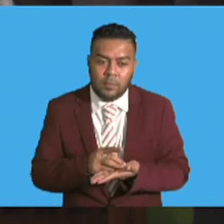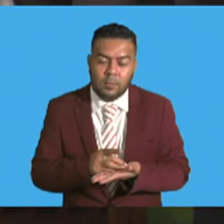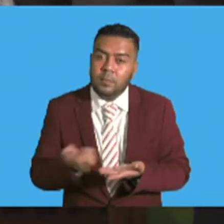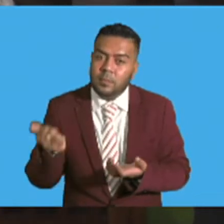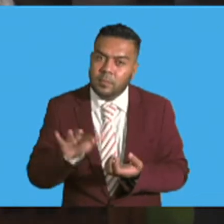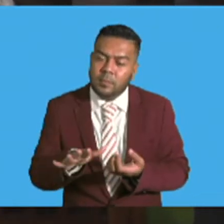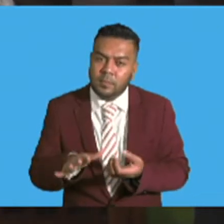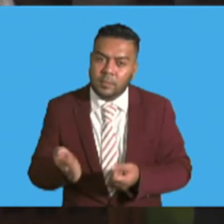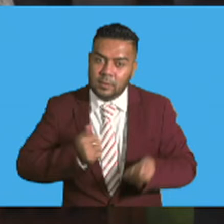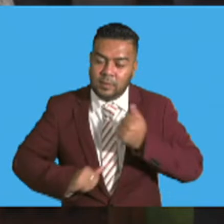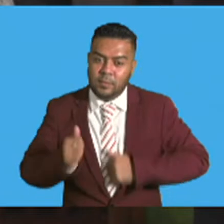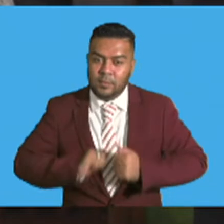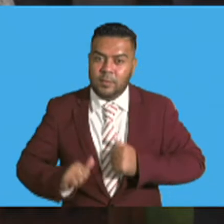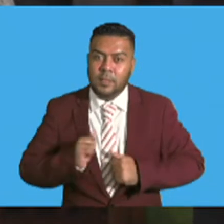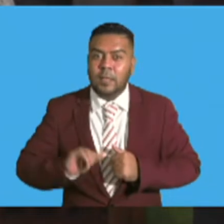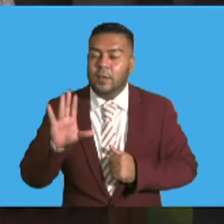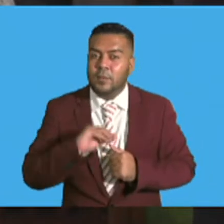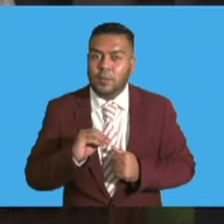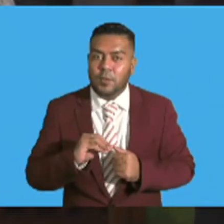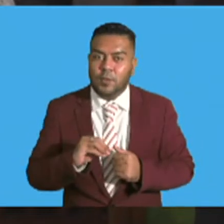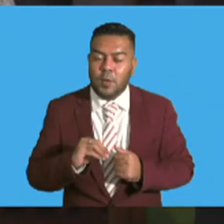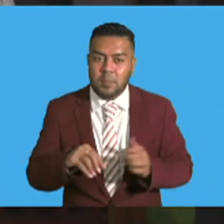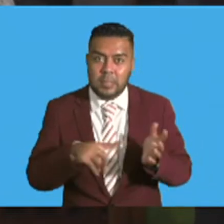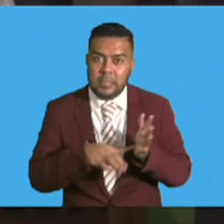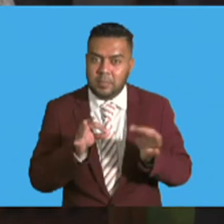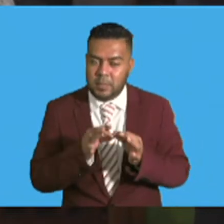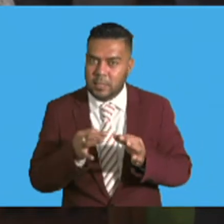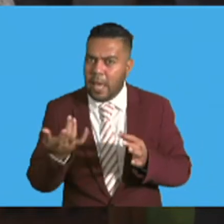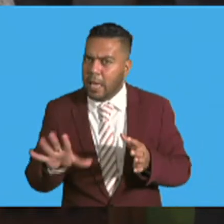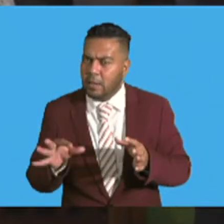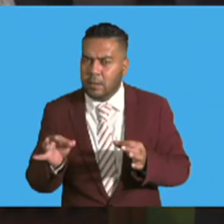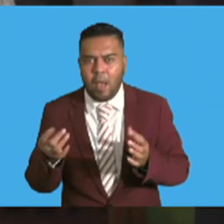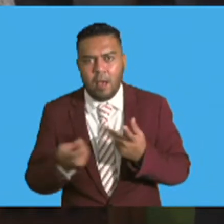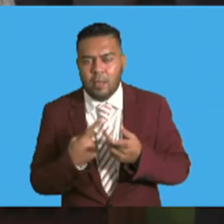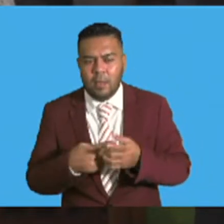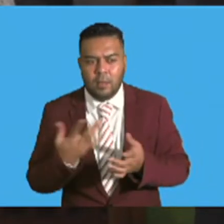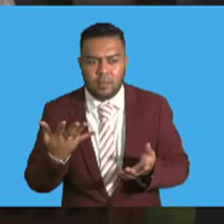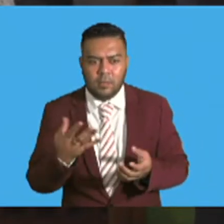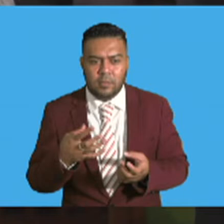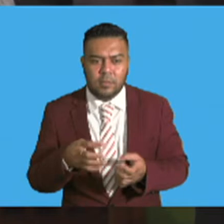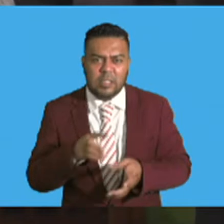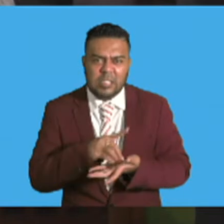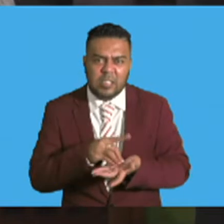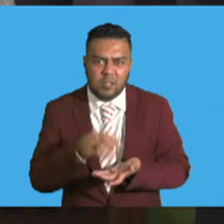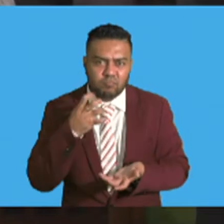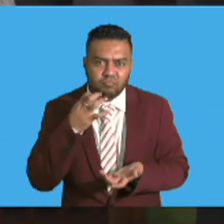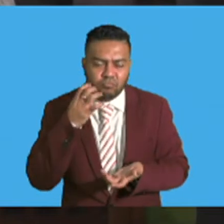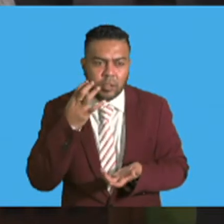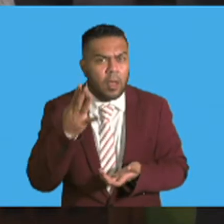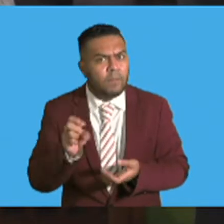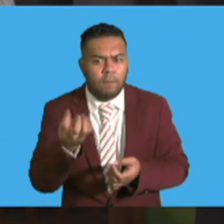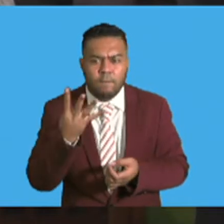from tuberculosis and brucellosis. At the moment, in Australia, it took them in New Zealand, it took them 40